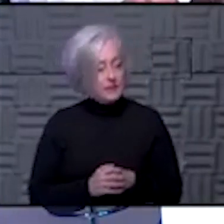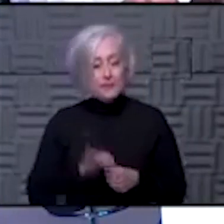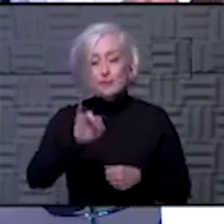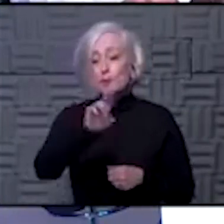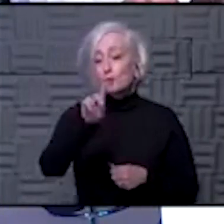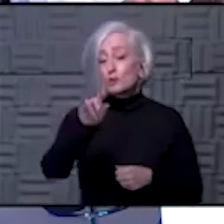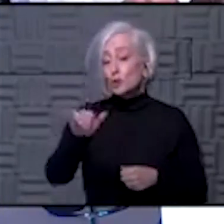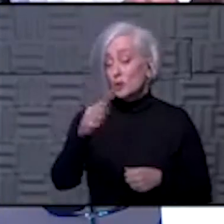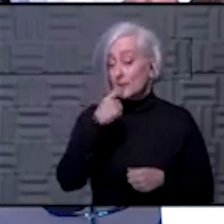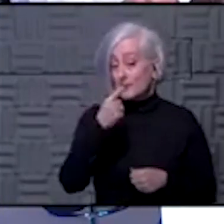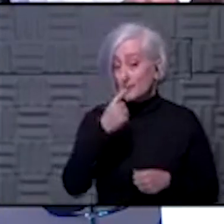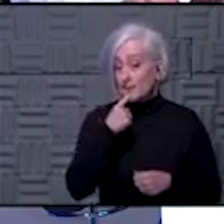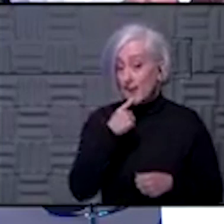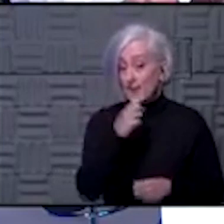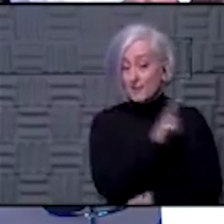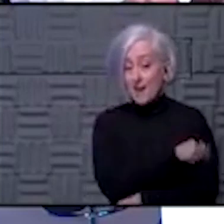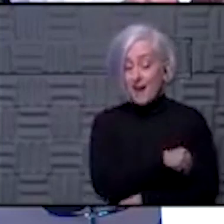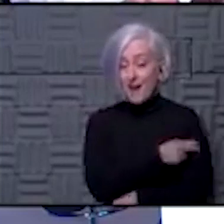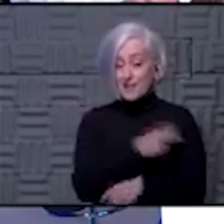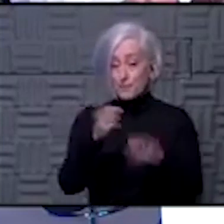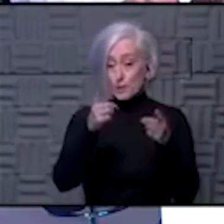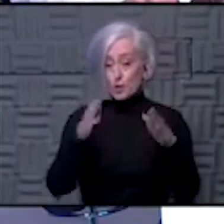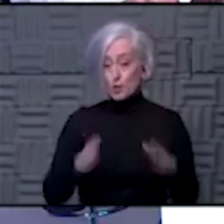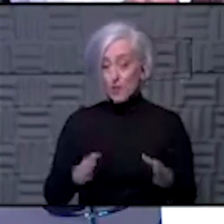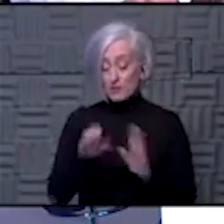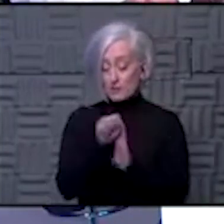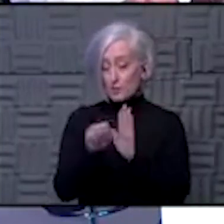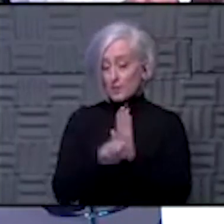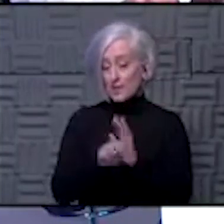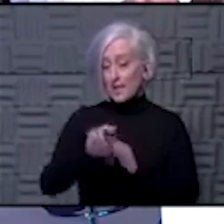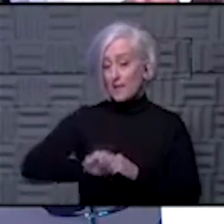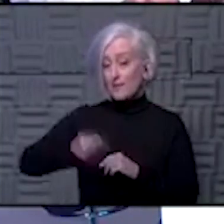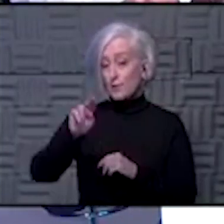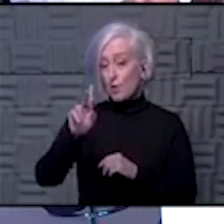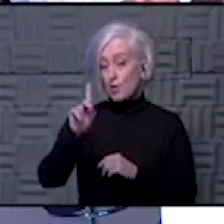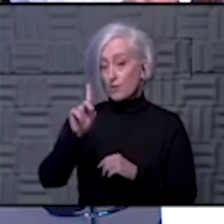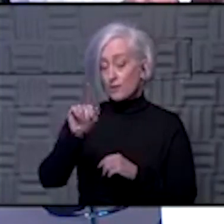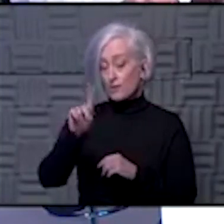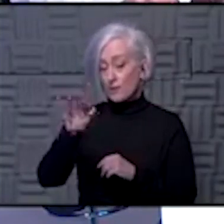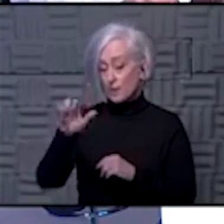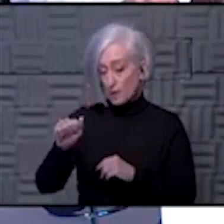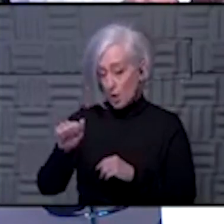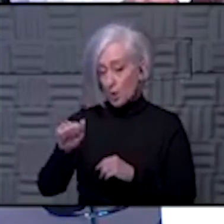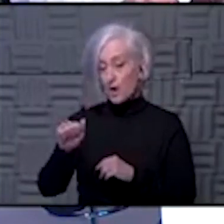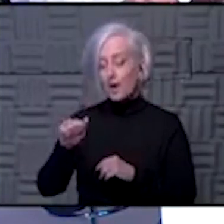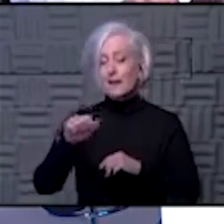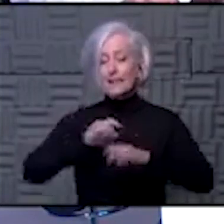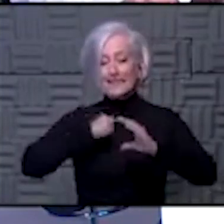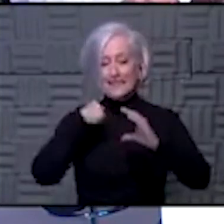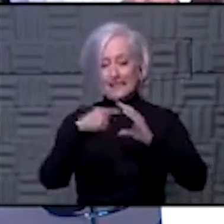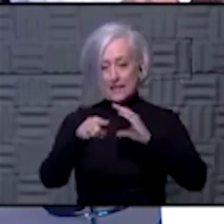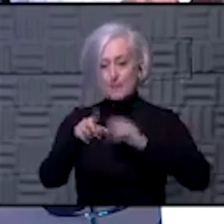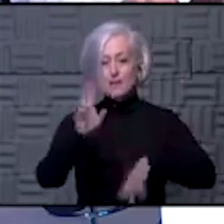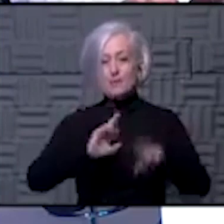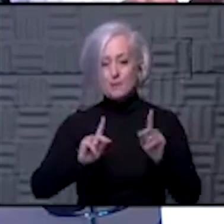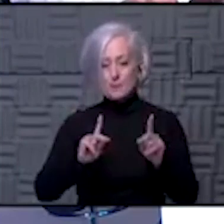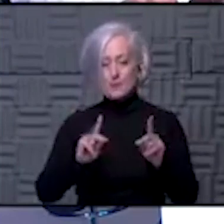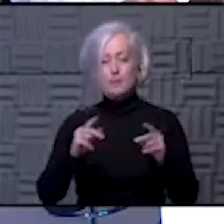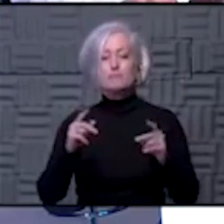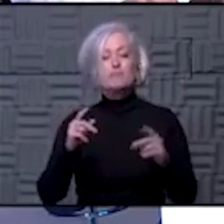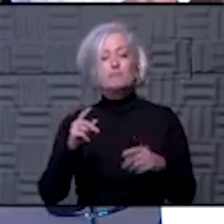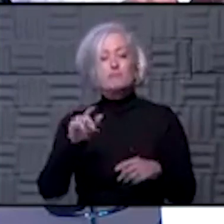Judy says that there's a hospital director in North Dakota who sent an email to hospital employees saying that he had COVID and